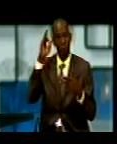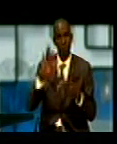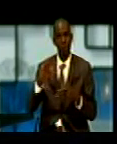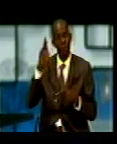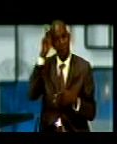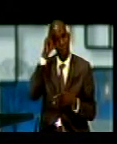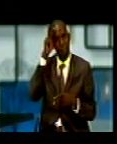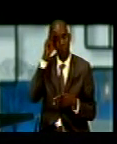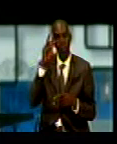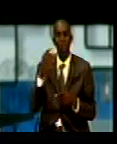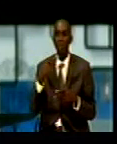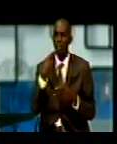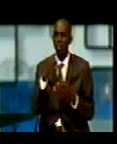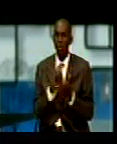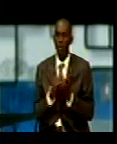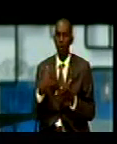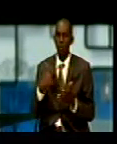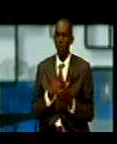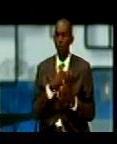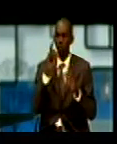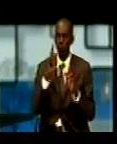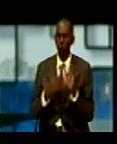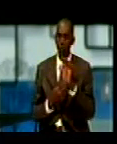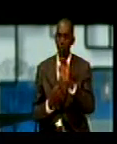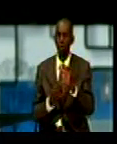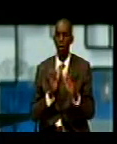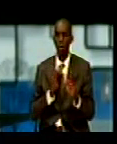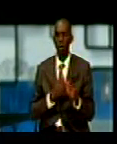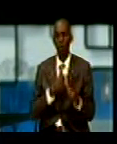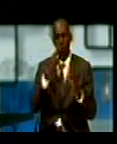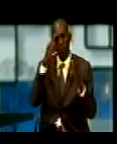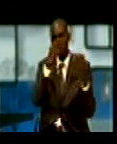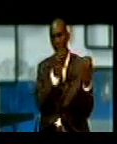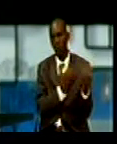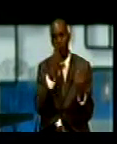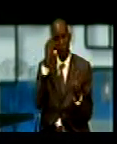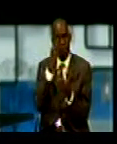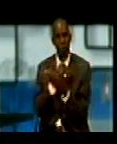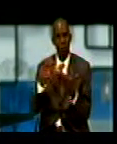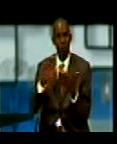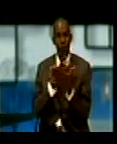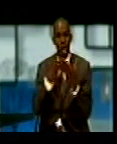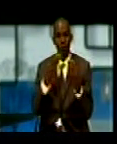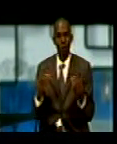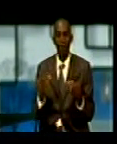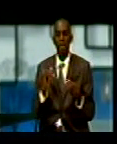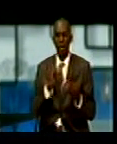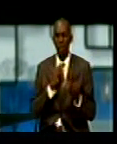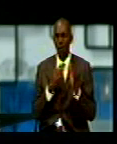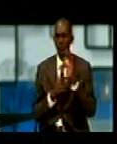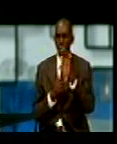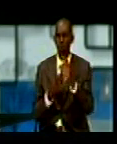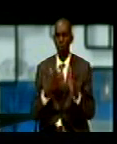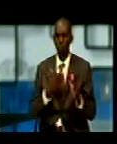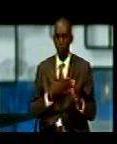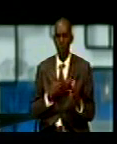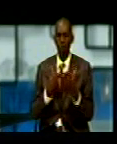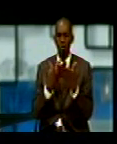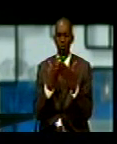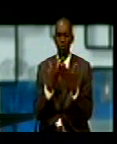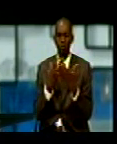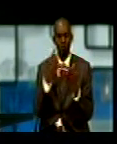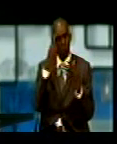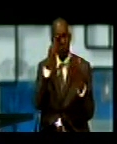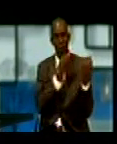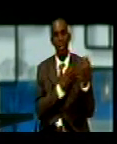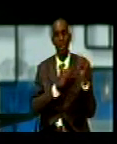faith for our divine solution. And I tell you, I manifested my faith, and I can confirm to you right now